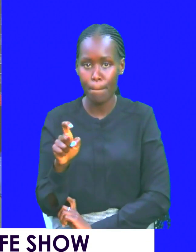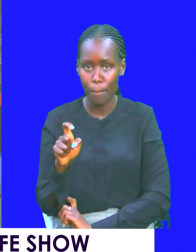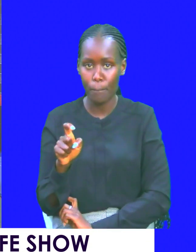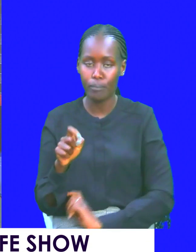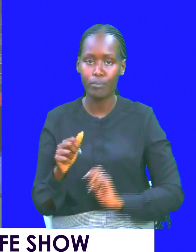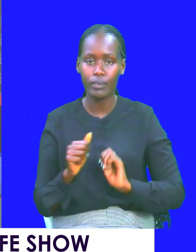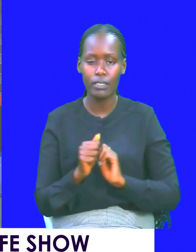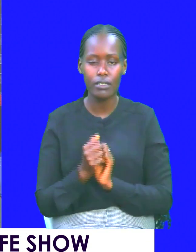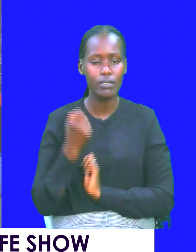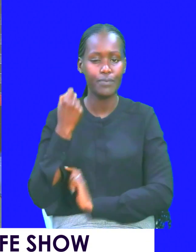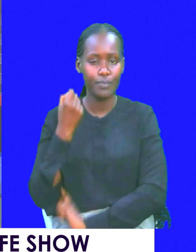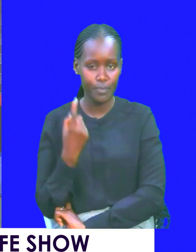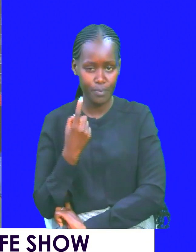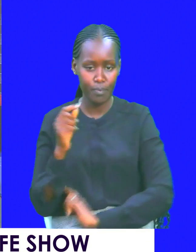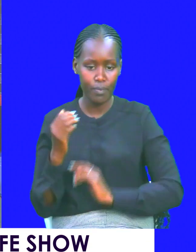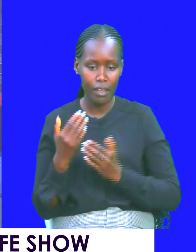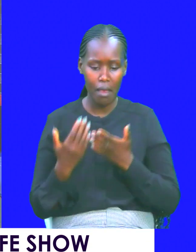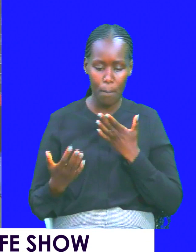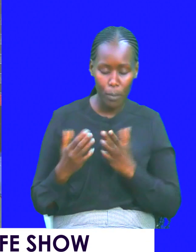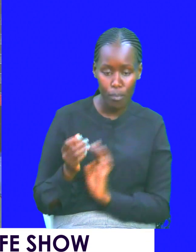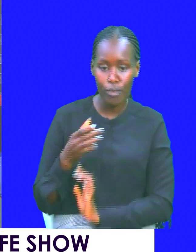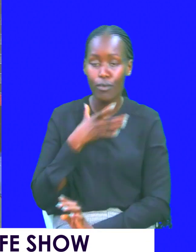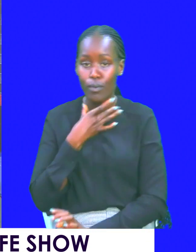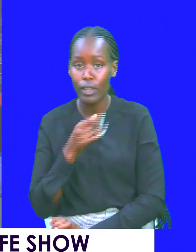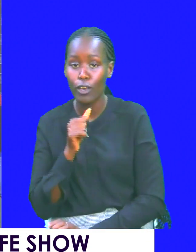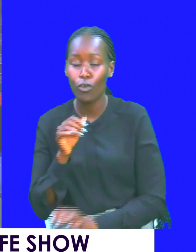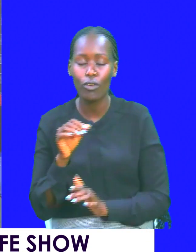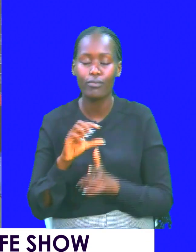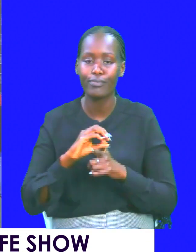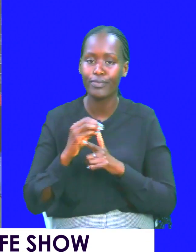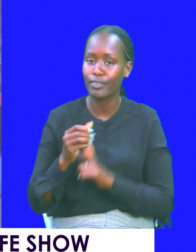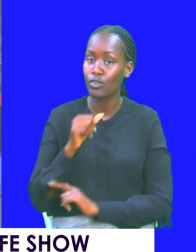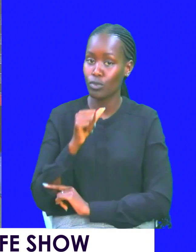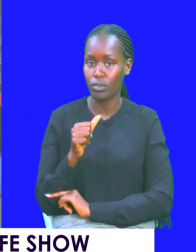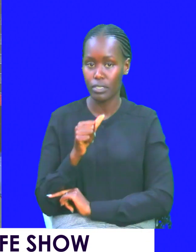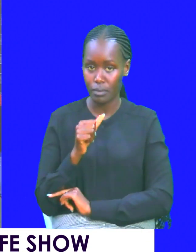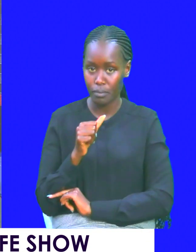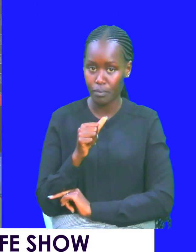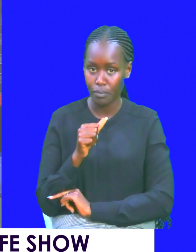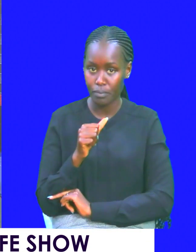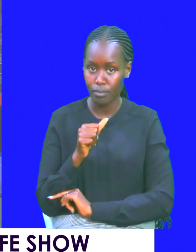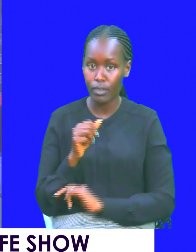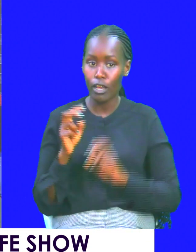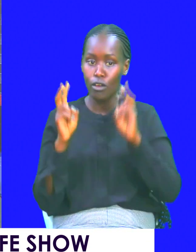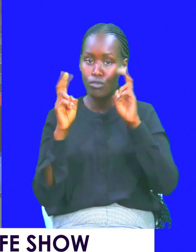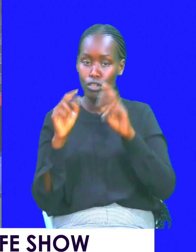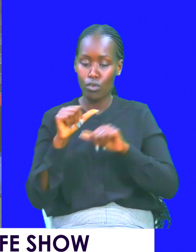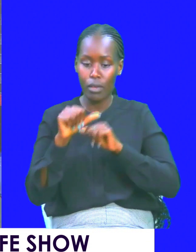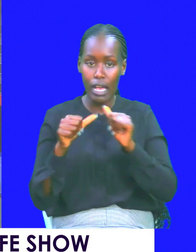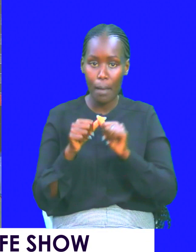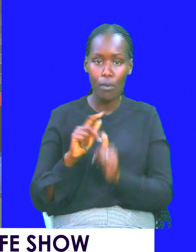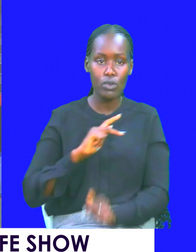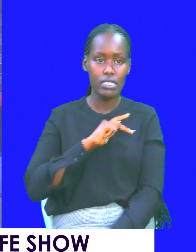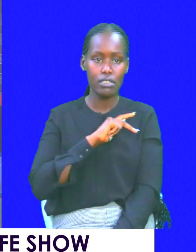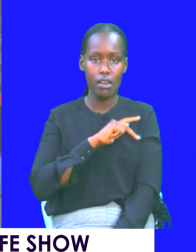hand. Whether I like it or not, I'll just find myself delving back to the topic on identity